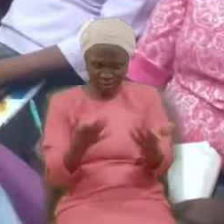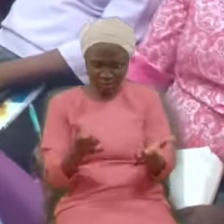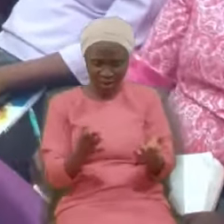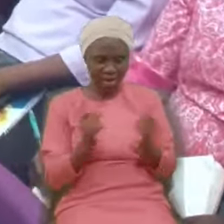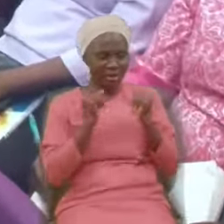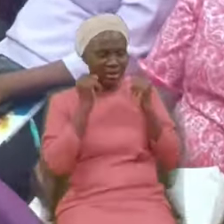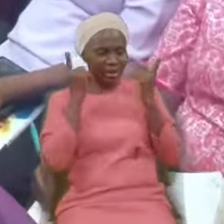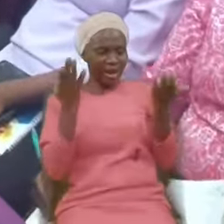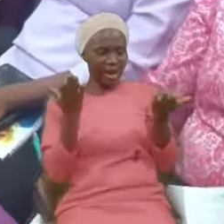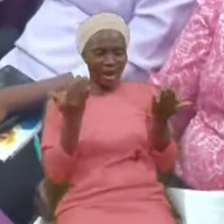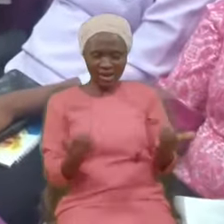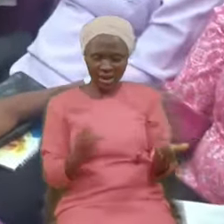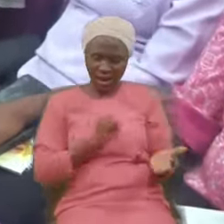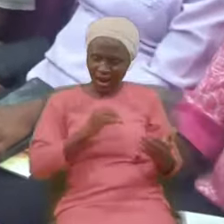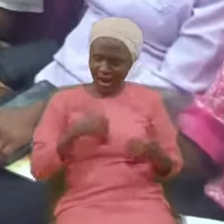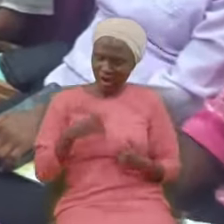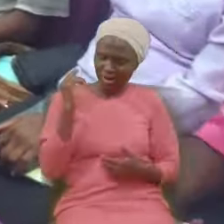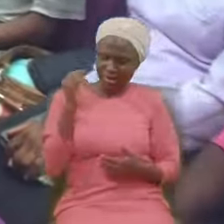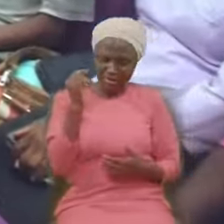a testimony.